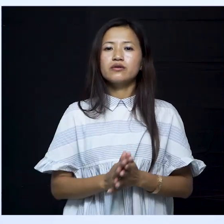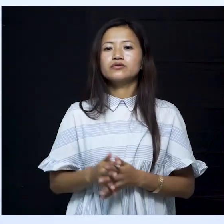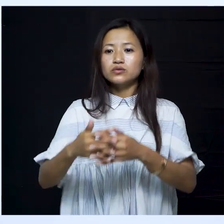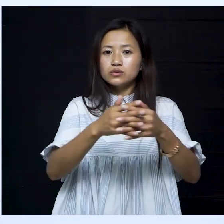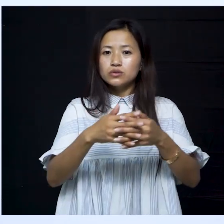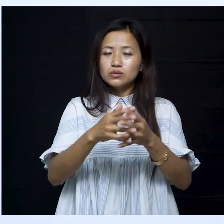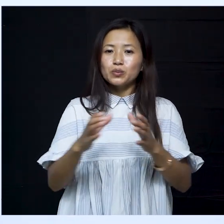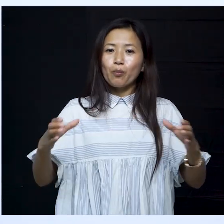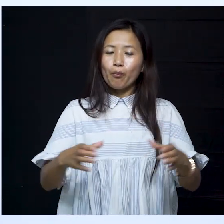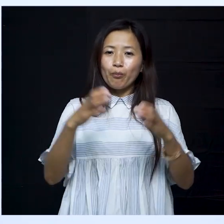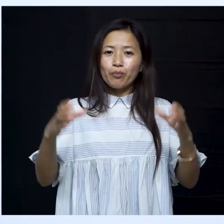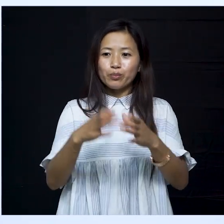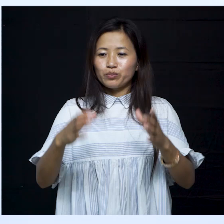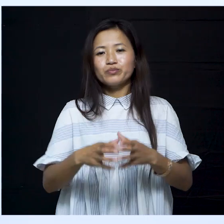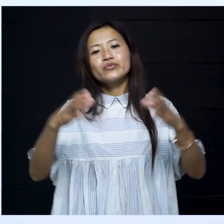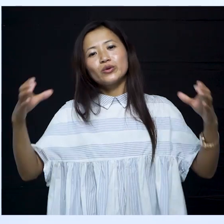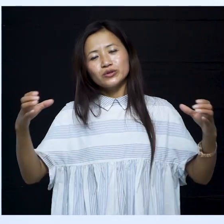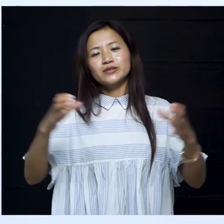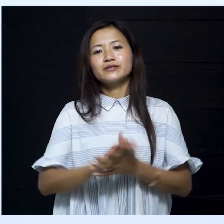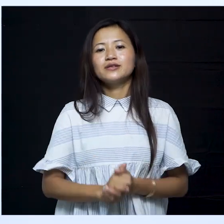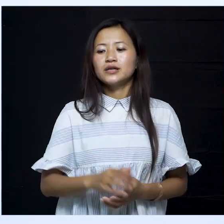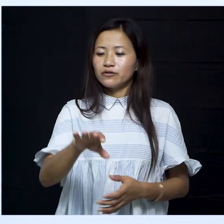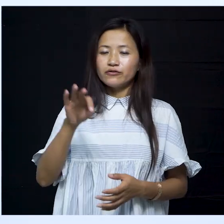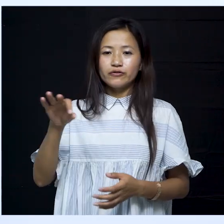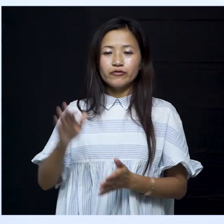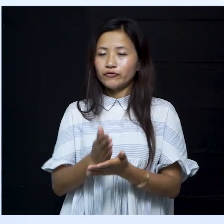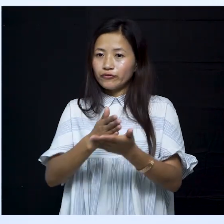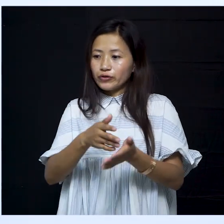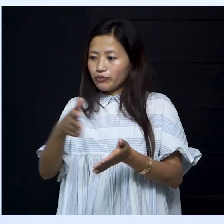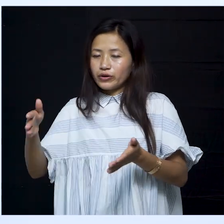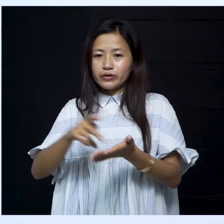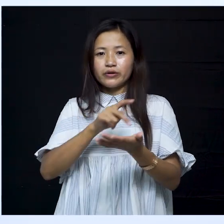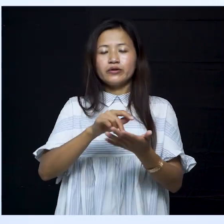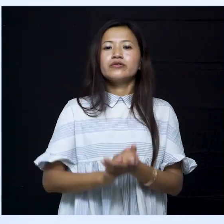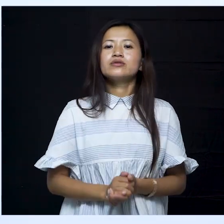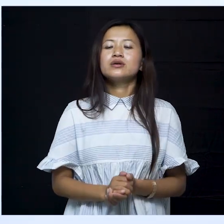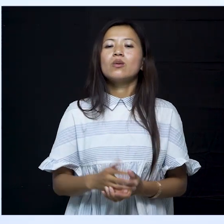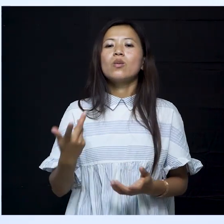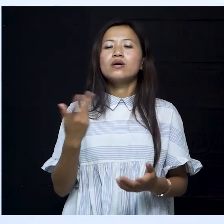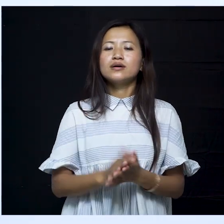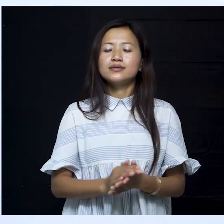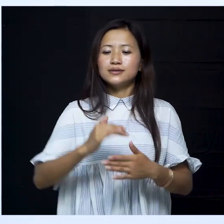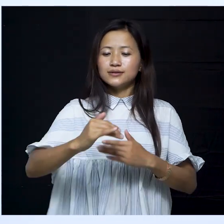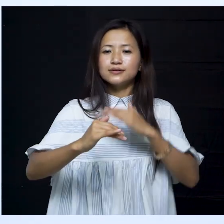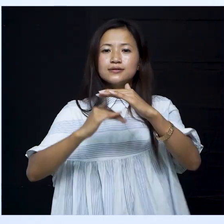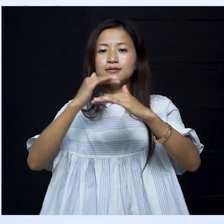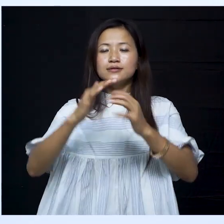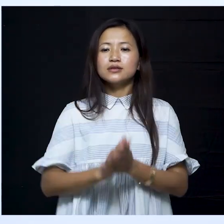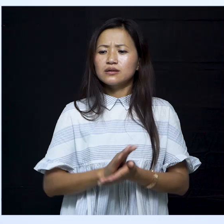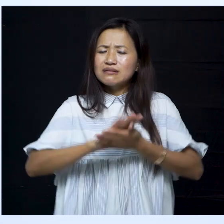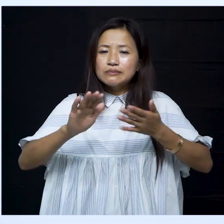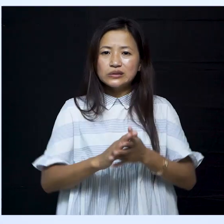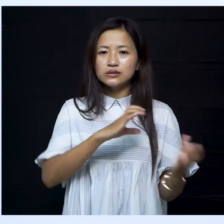toasting. And in the later part of the paragraph, you would find that he cited what are those processes, what are the steps that led to that complete